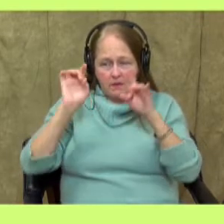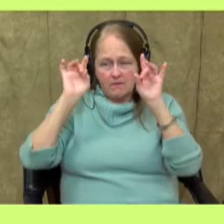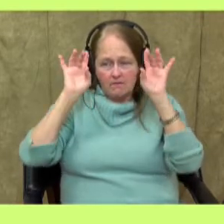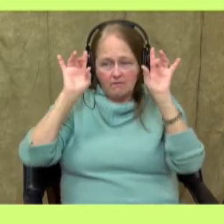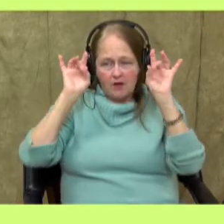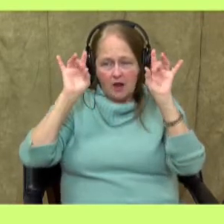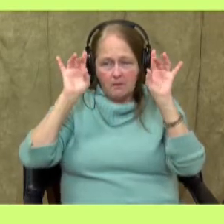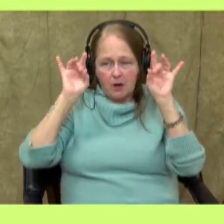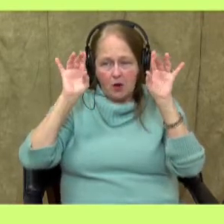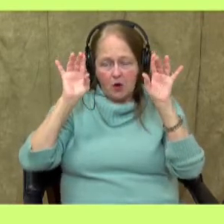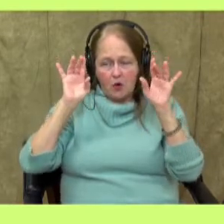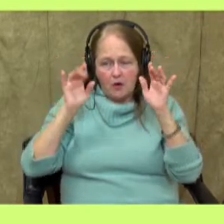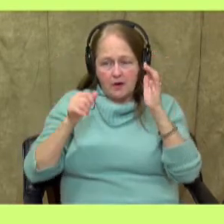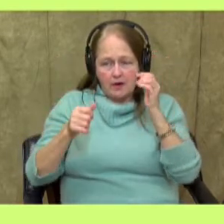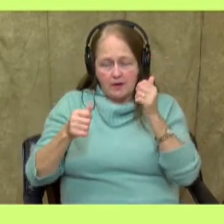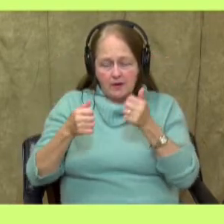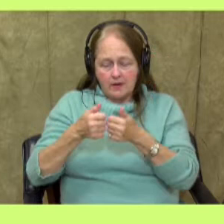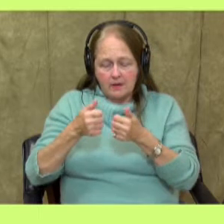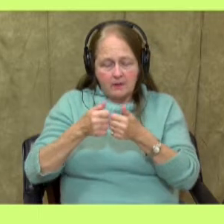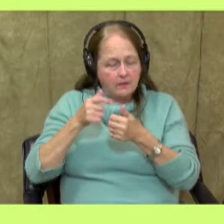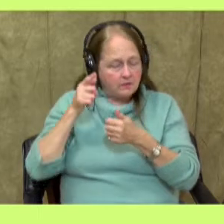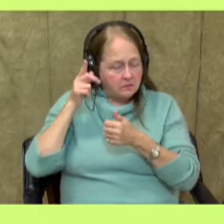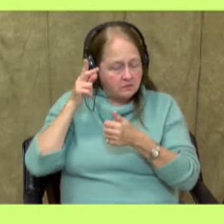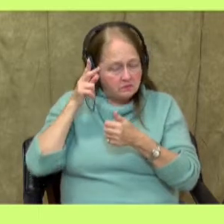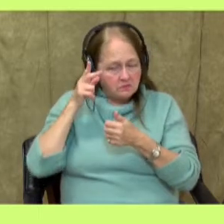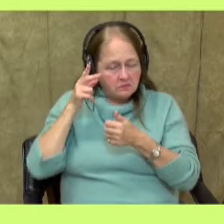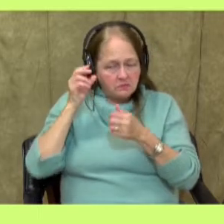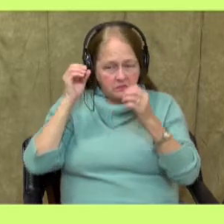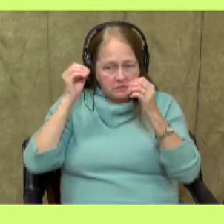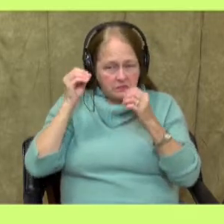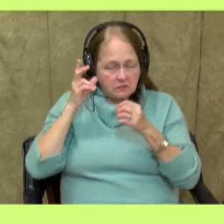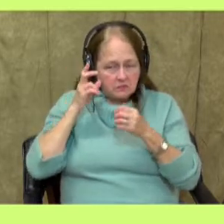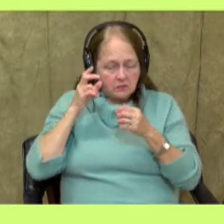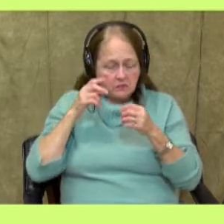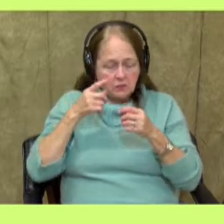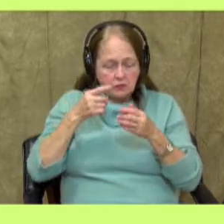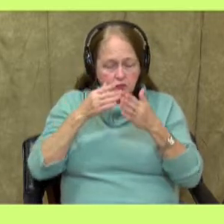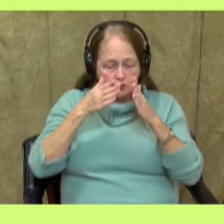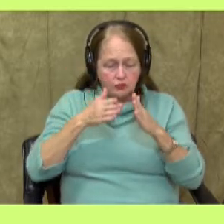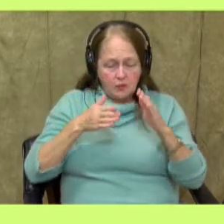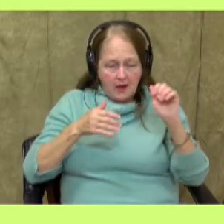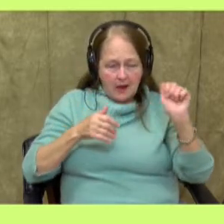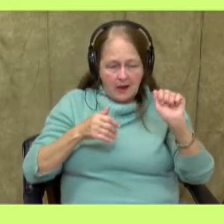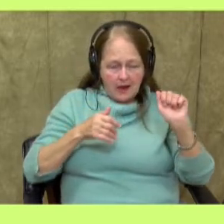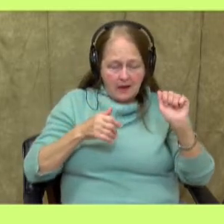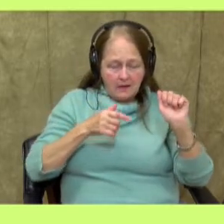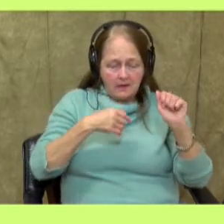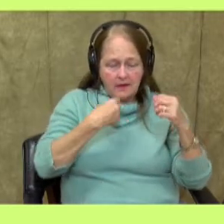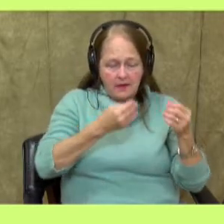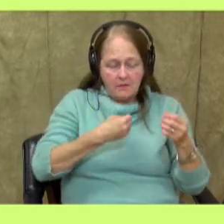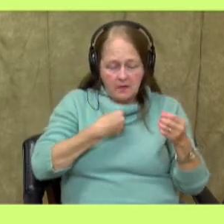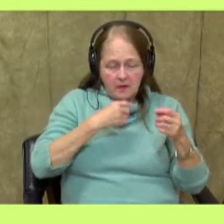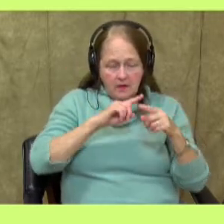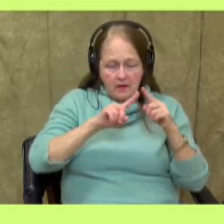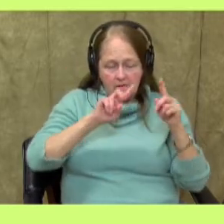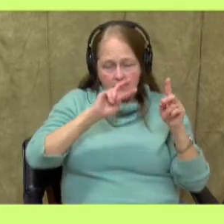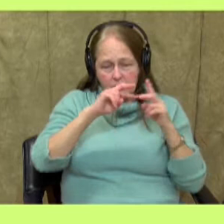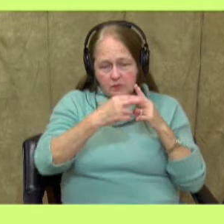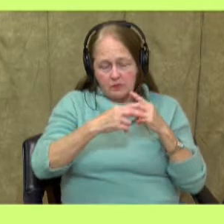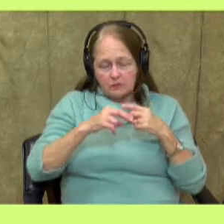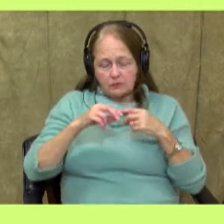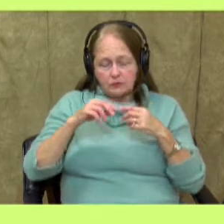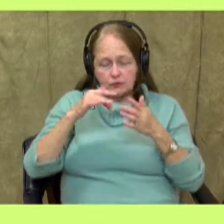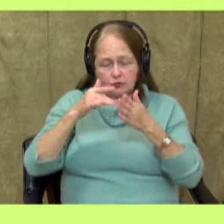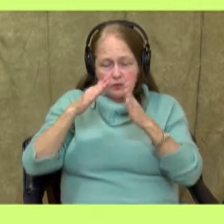game. And it was funny listening to them because student A gave me one perspective, student B gave me another